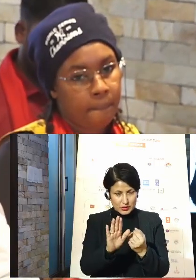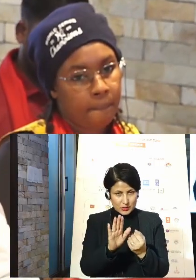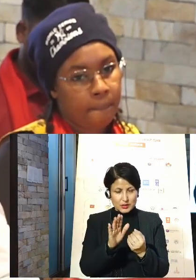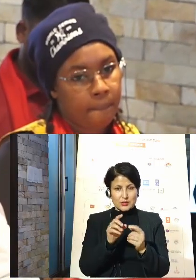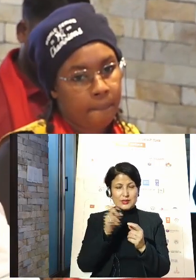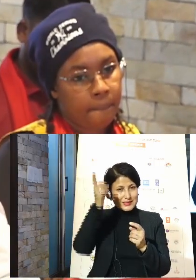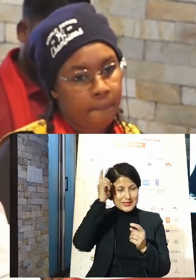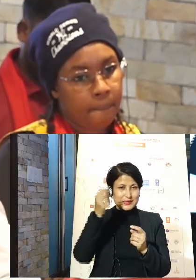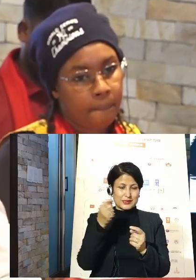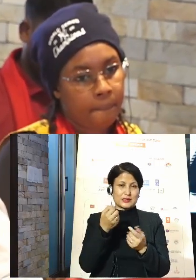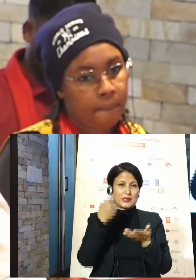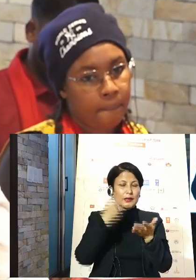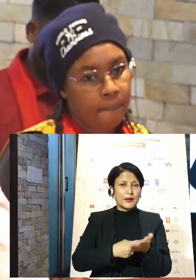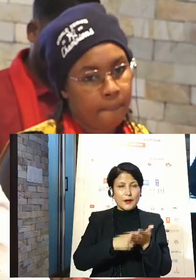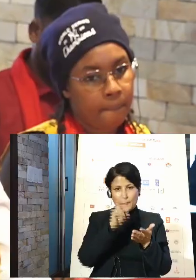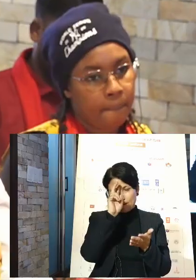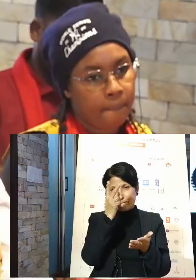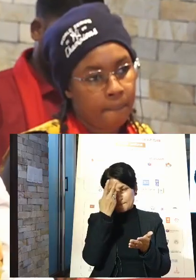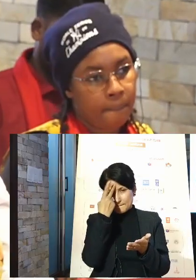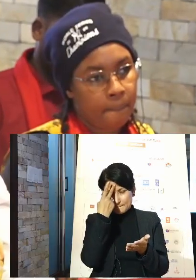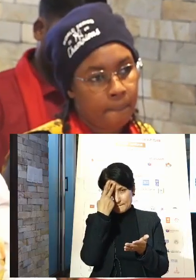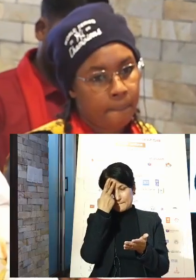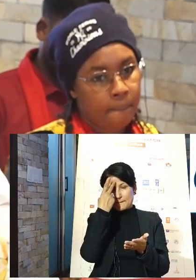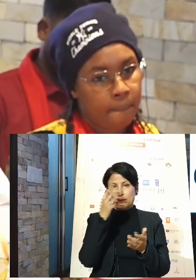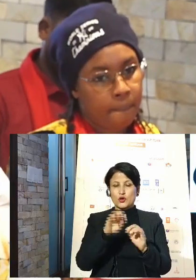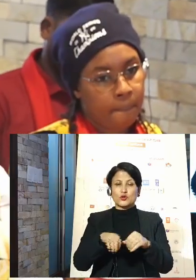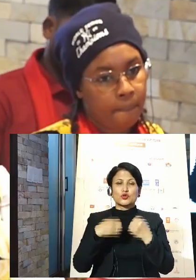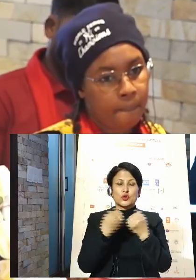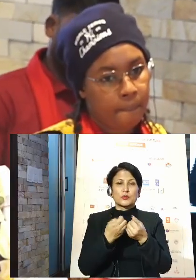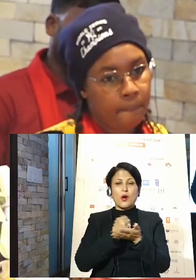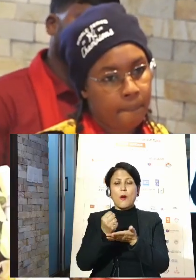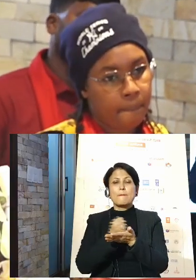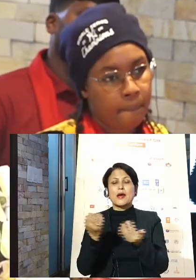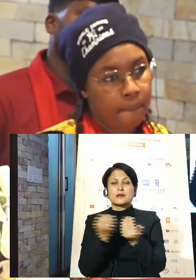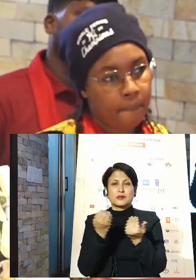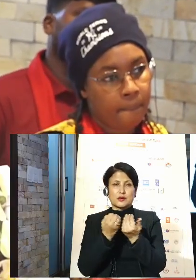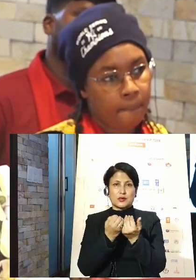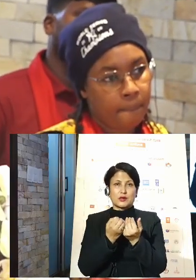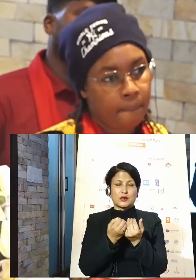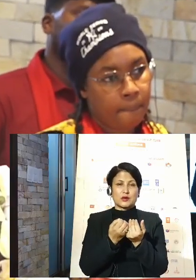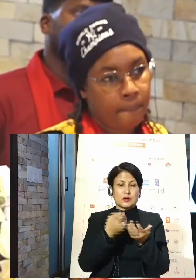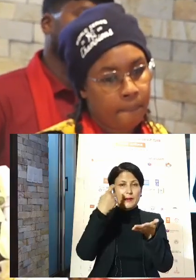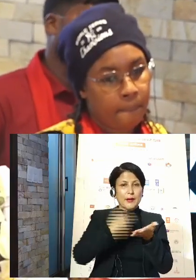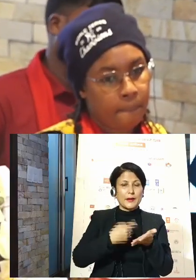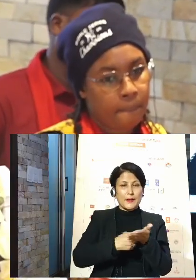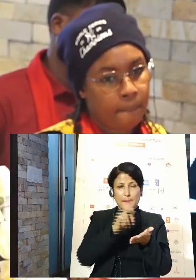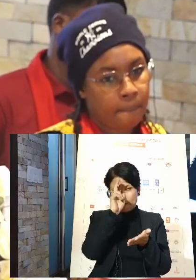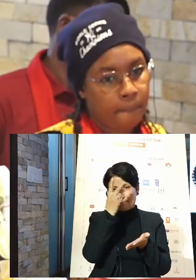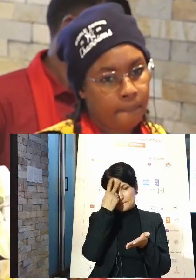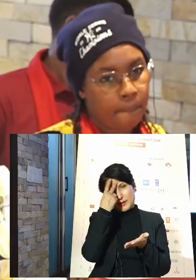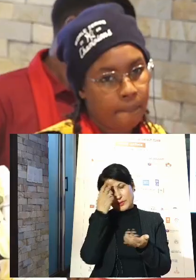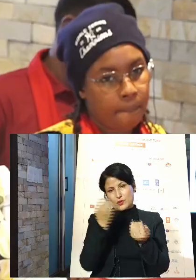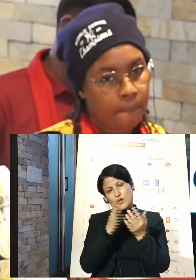norms or the religious norms of that community has been practicing for centuries. So